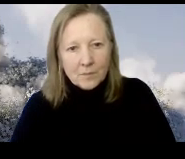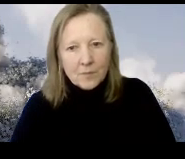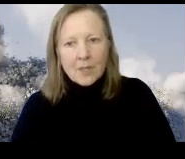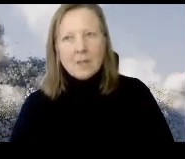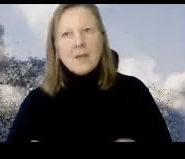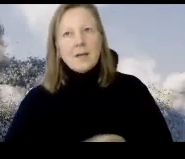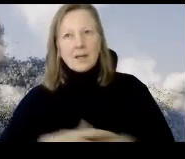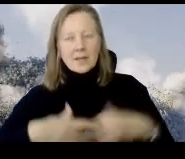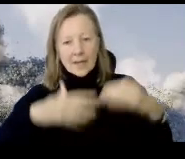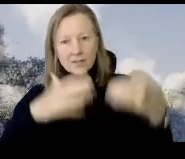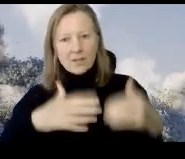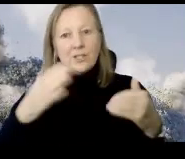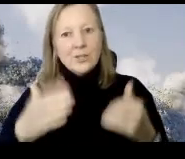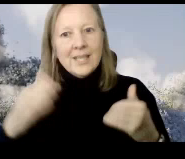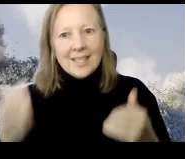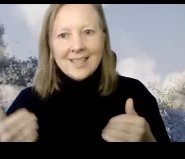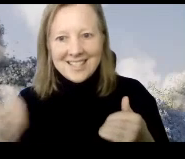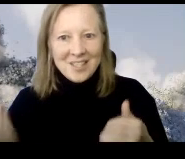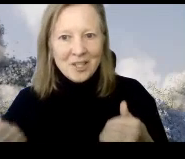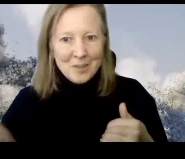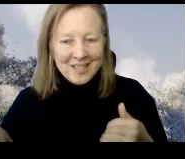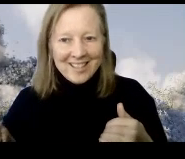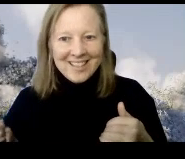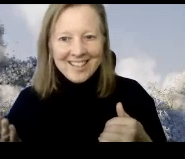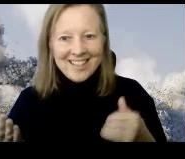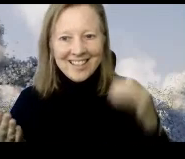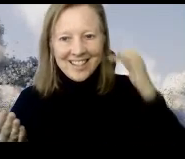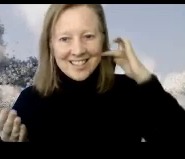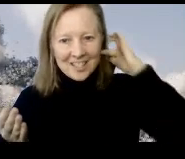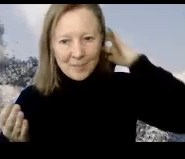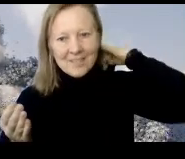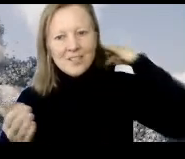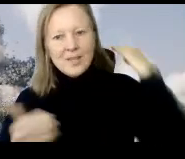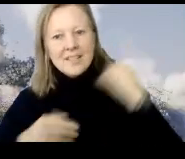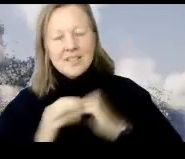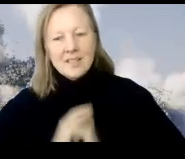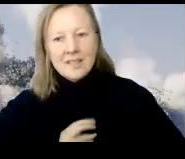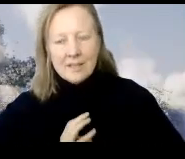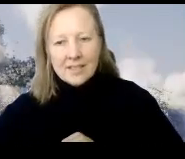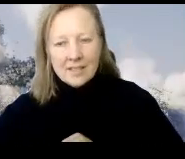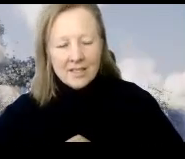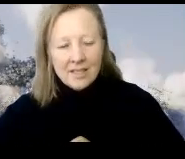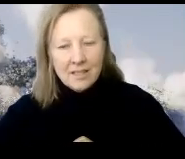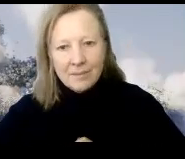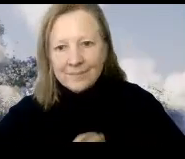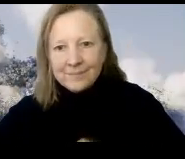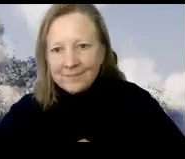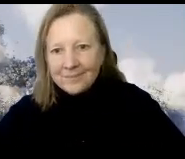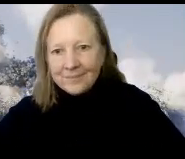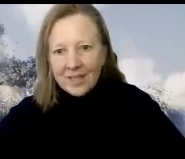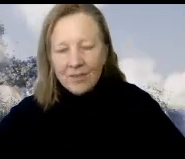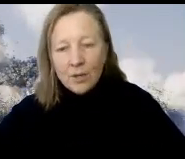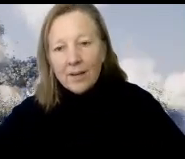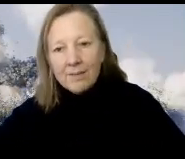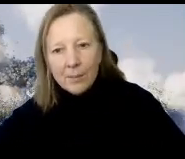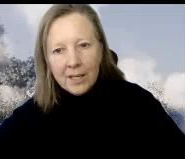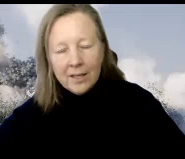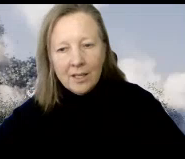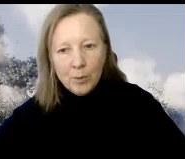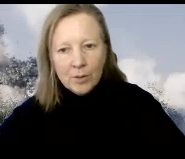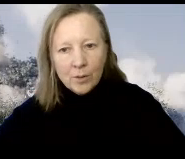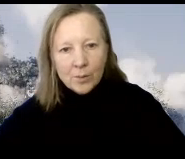serve? As long as you're getting the CLB assessment. So that's the if you don't